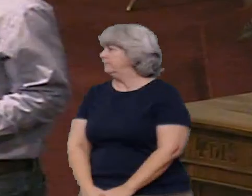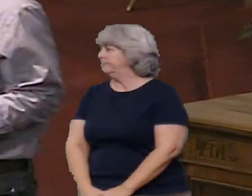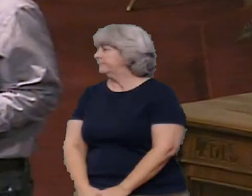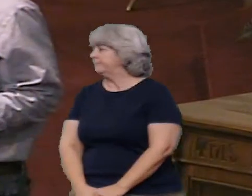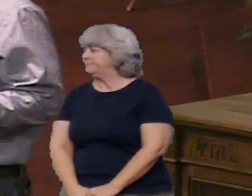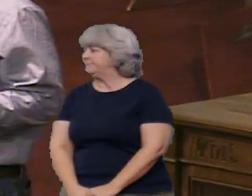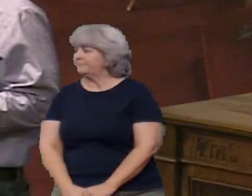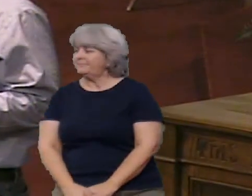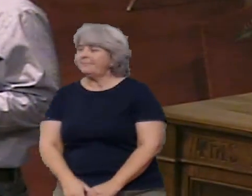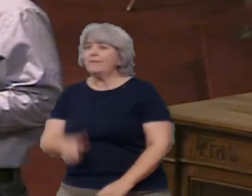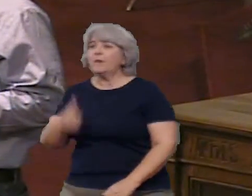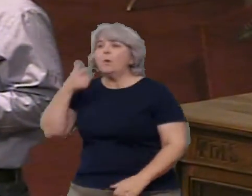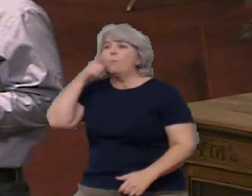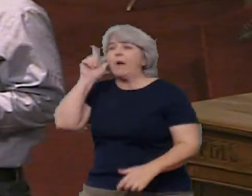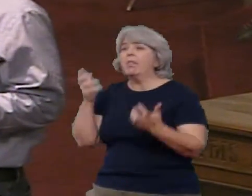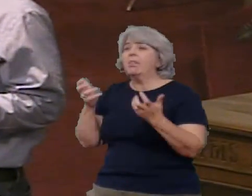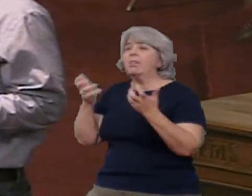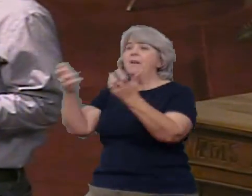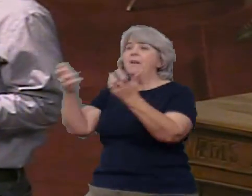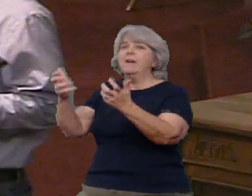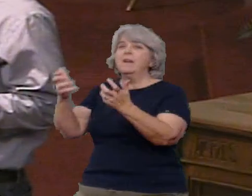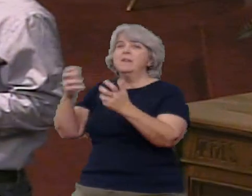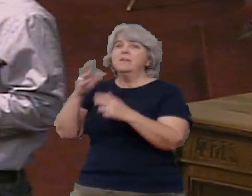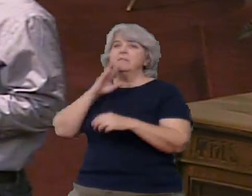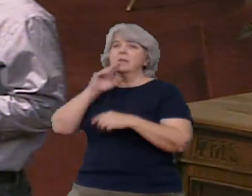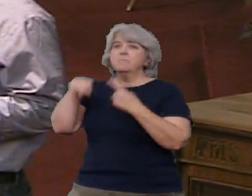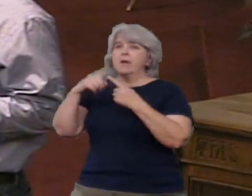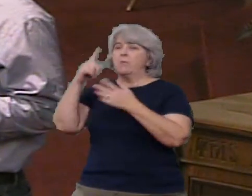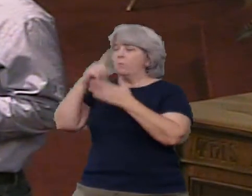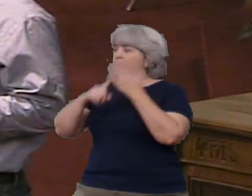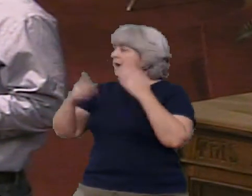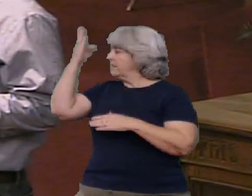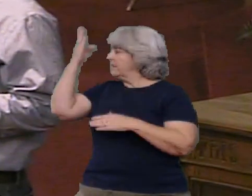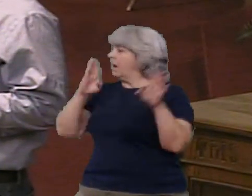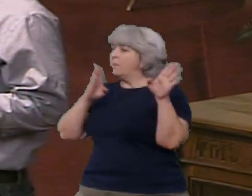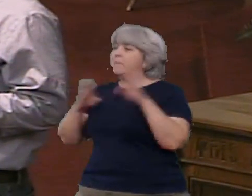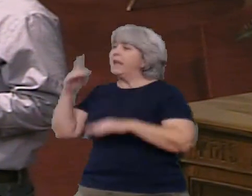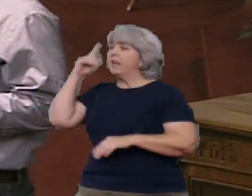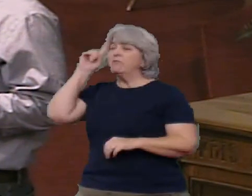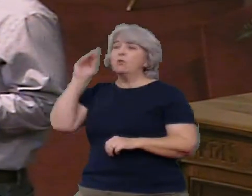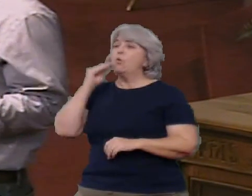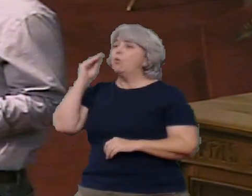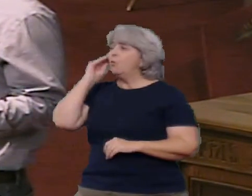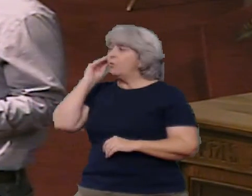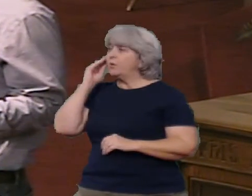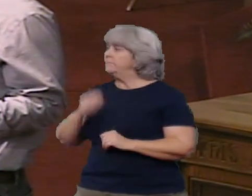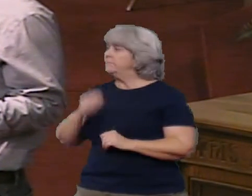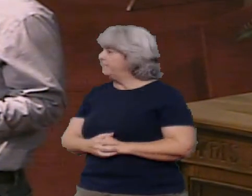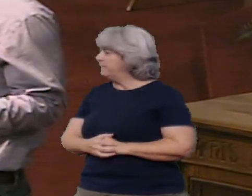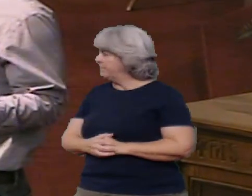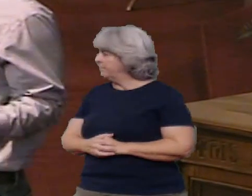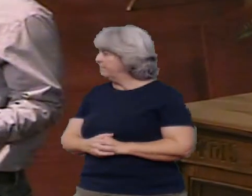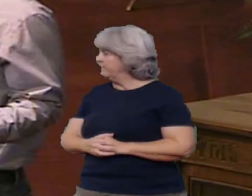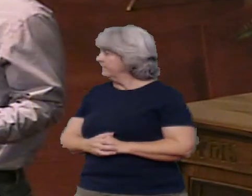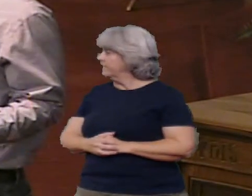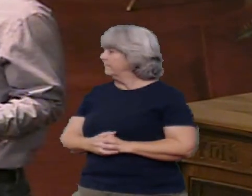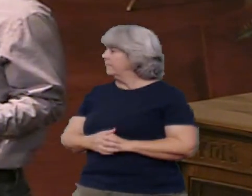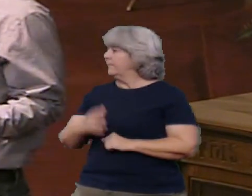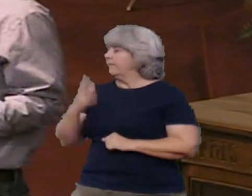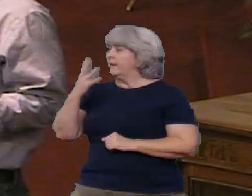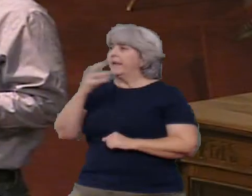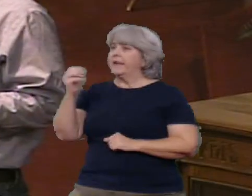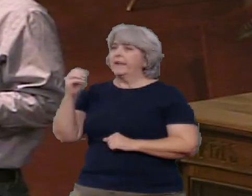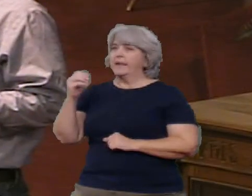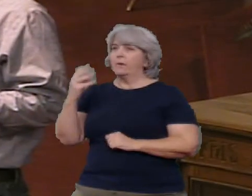We talked in our auditorium class tonight with the theme, what is God's plan for the home? And in order to establish a